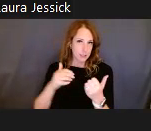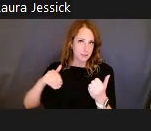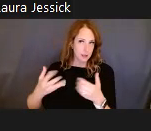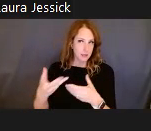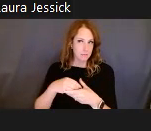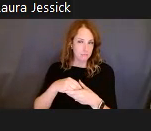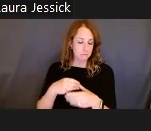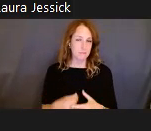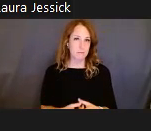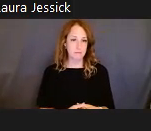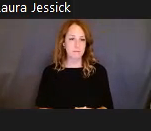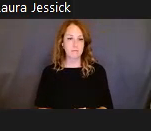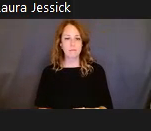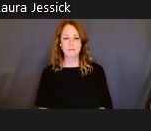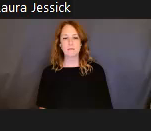agencies.